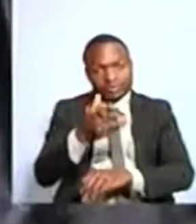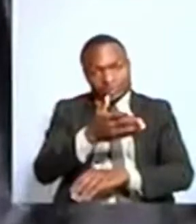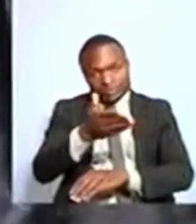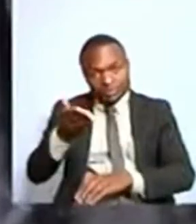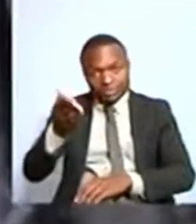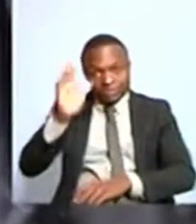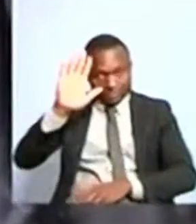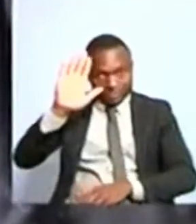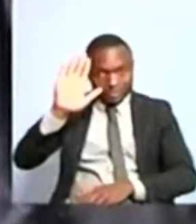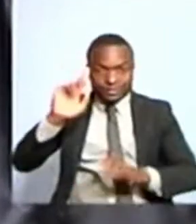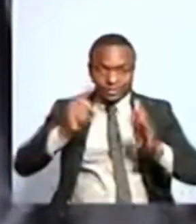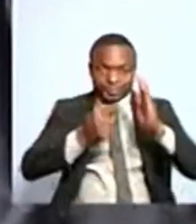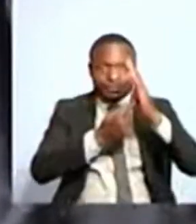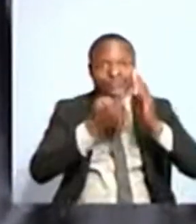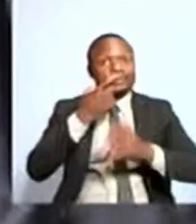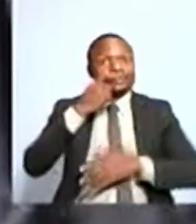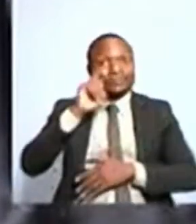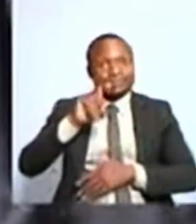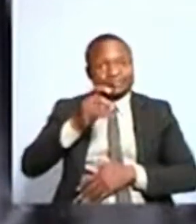point of despite order.